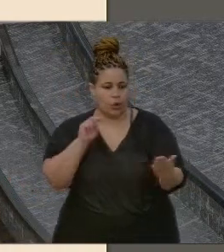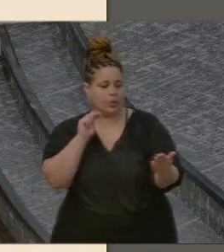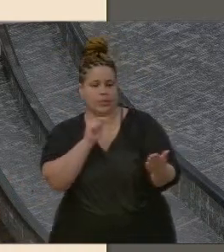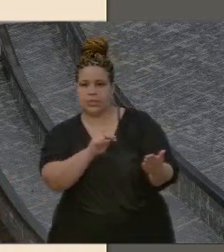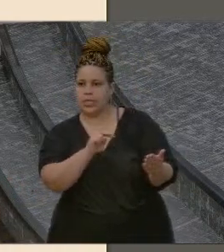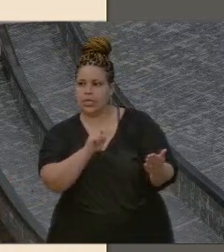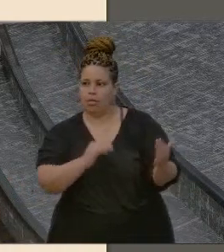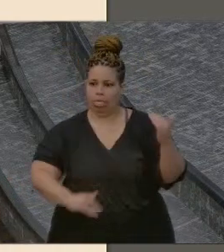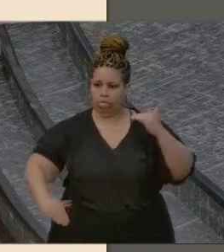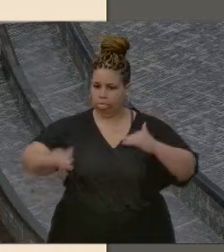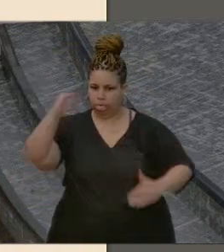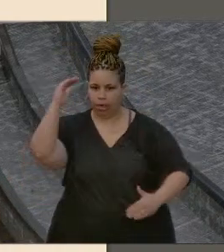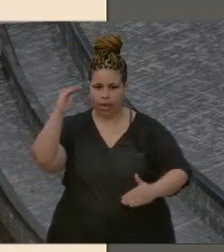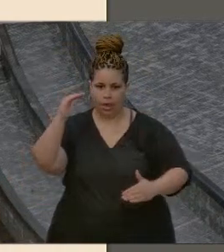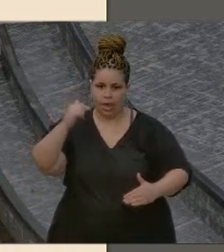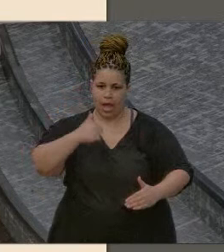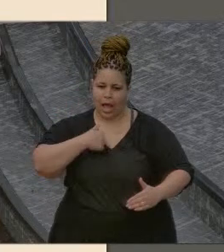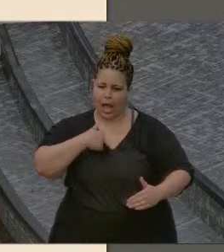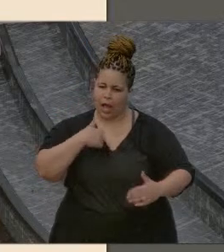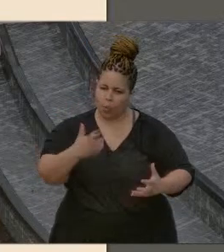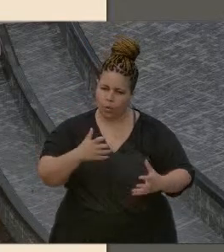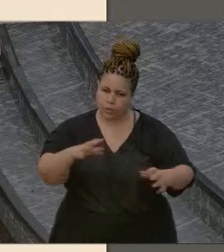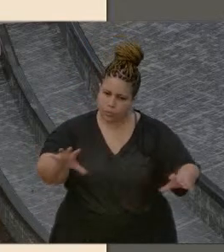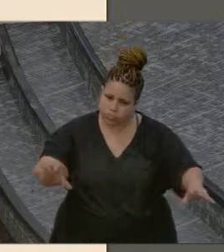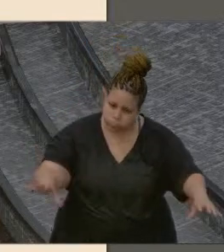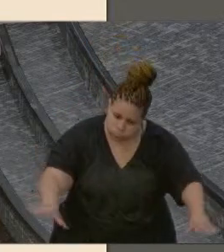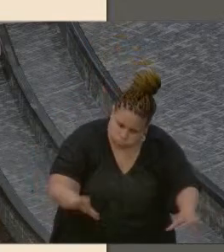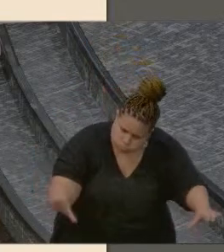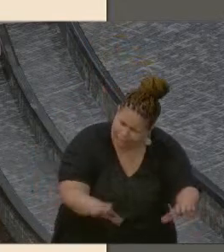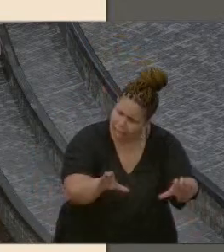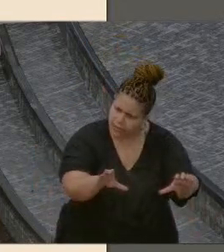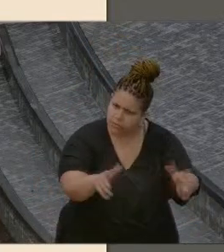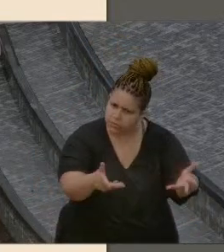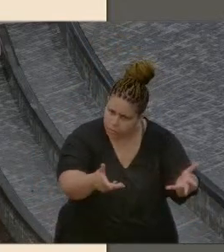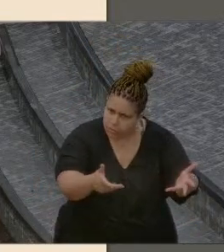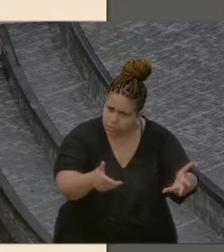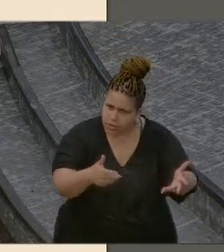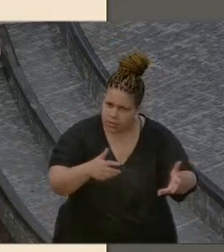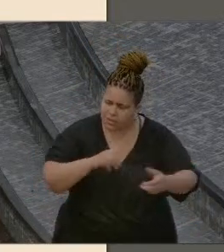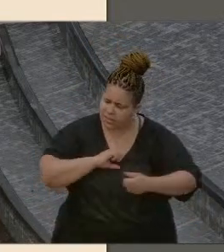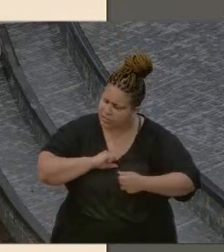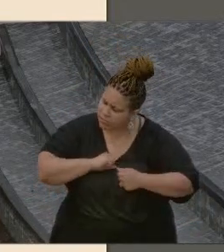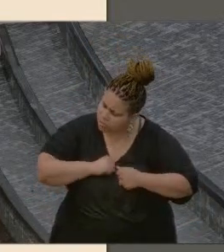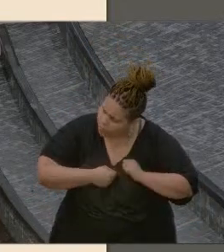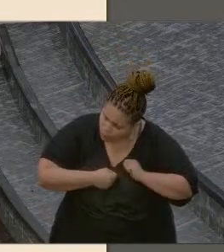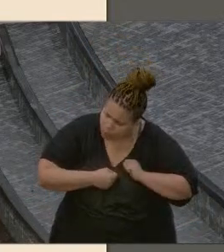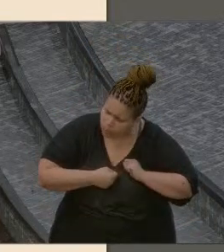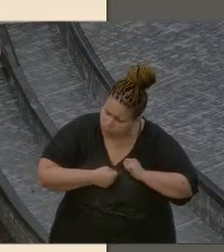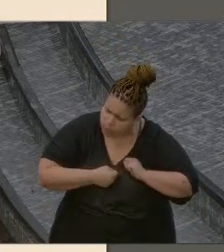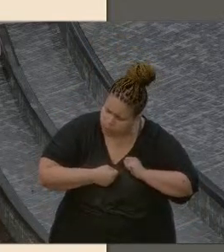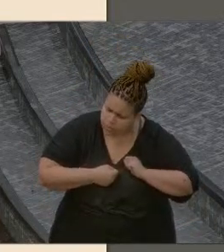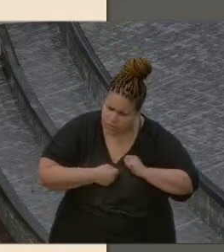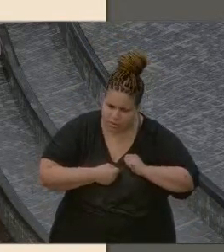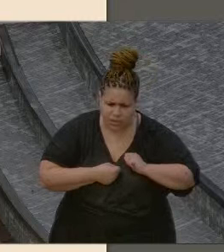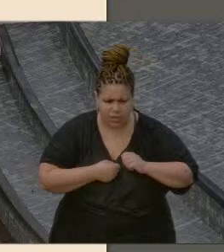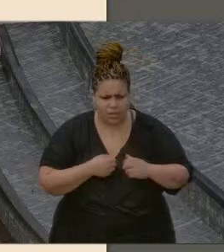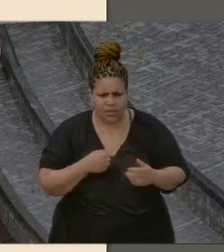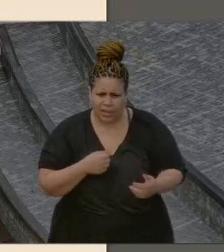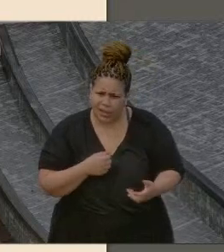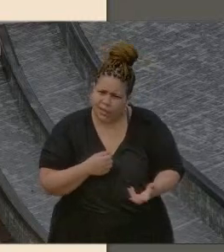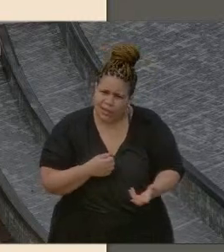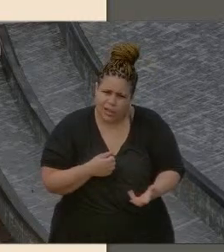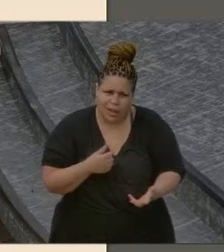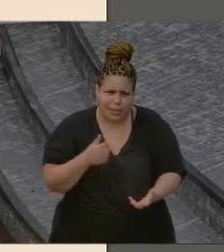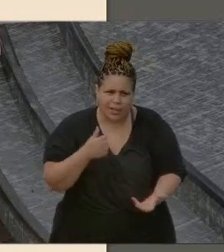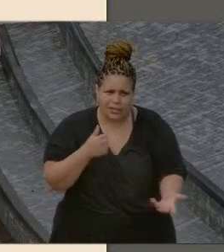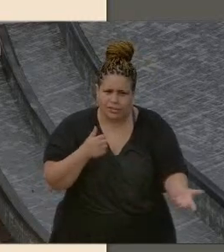I am heartened by the progress that we've made in preparing for this presentation. I wondered if the